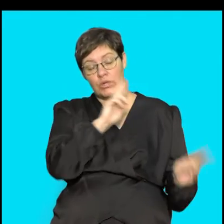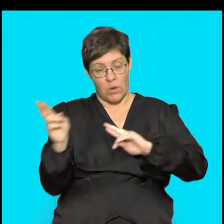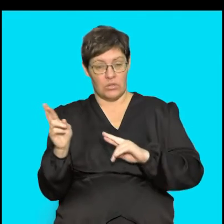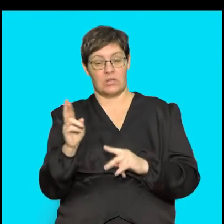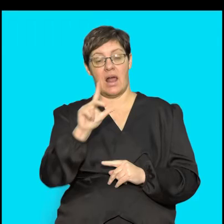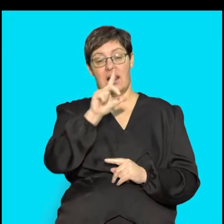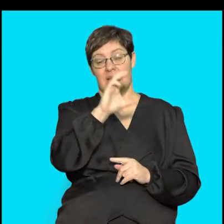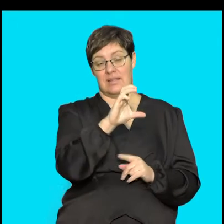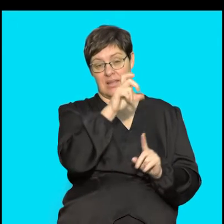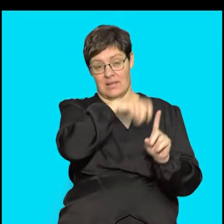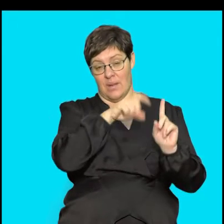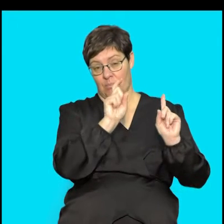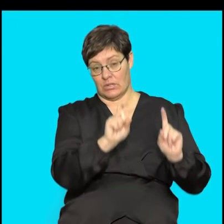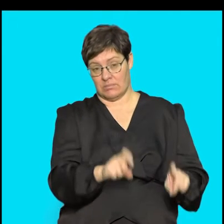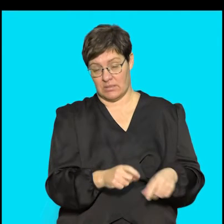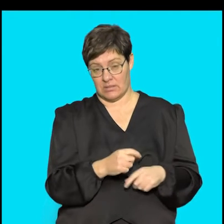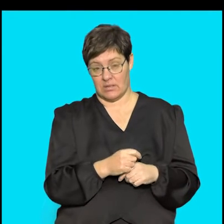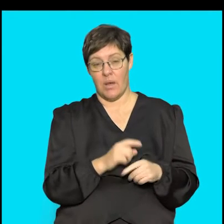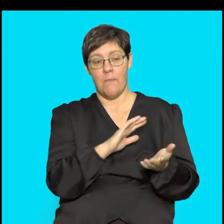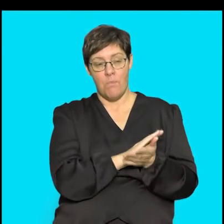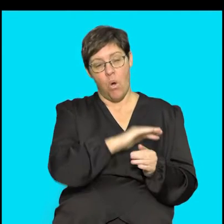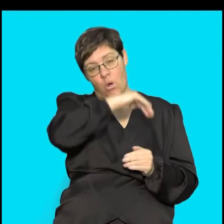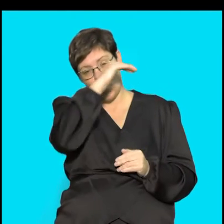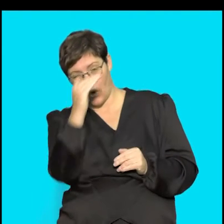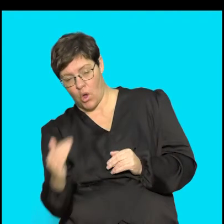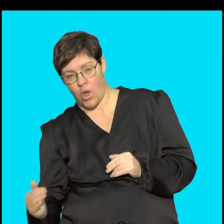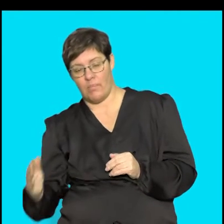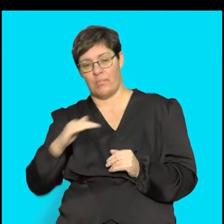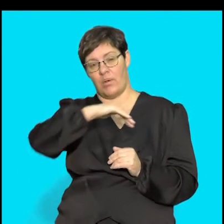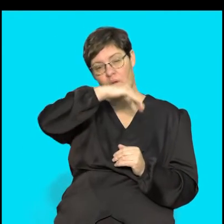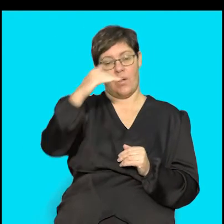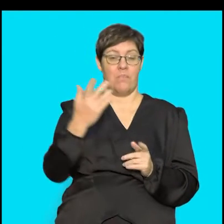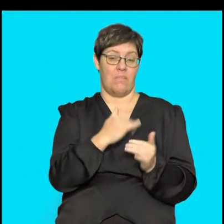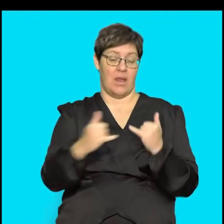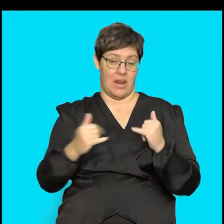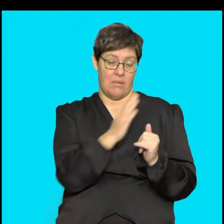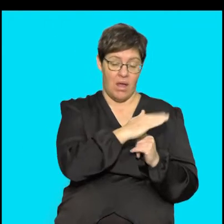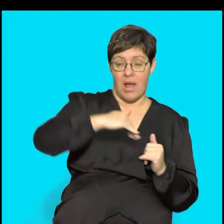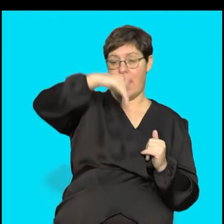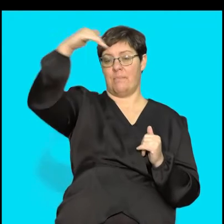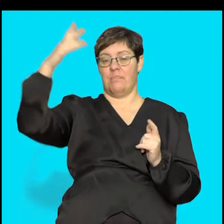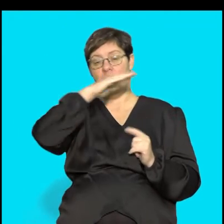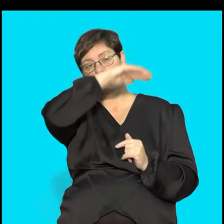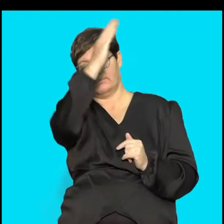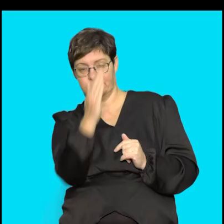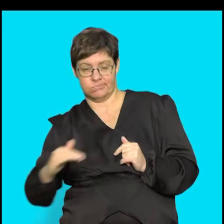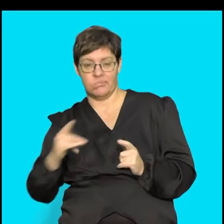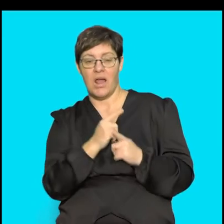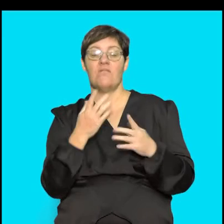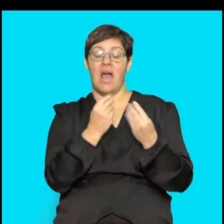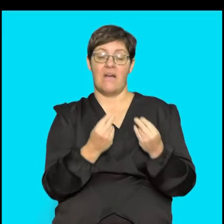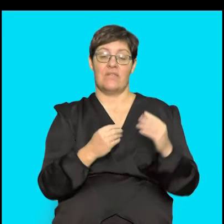Le Chatelier, and they were more curved lines. If we would have worked with a decrease